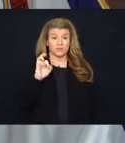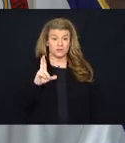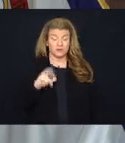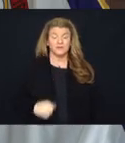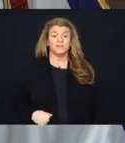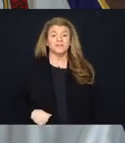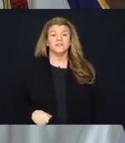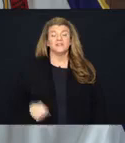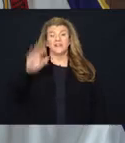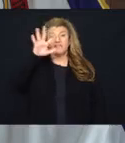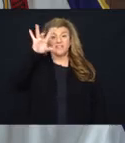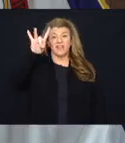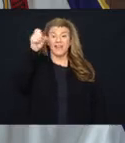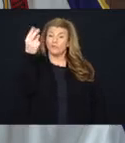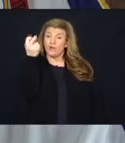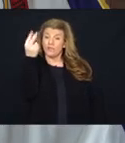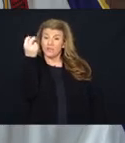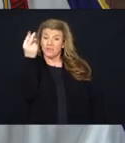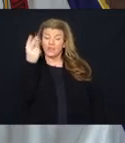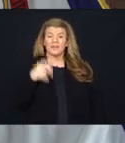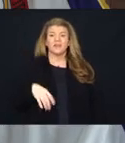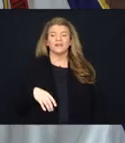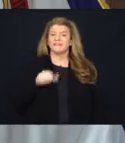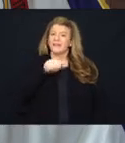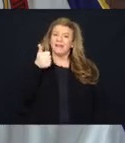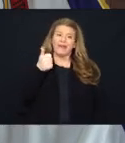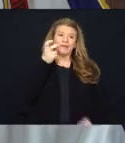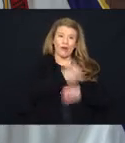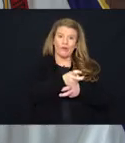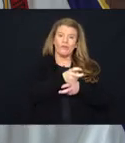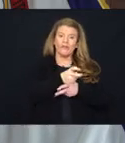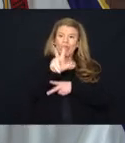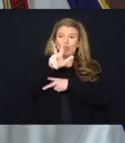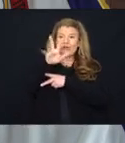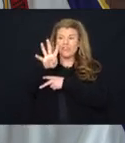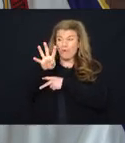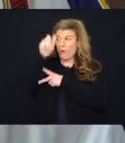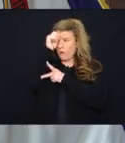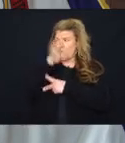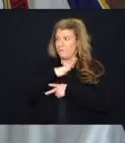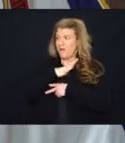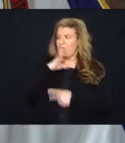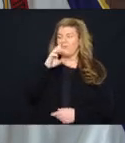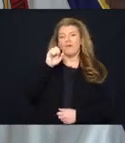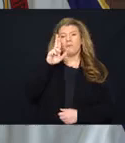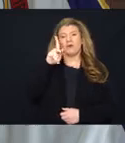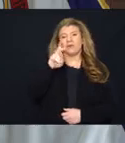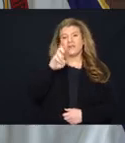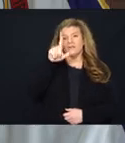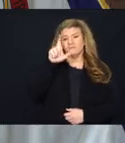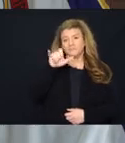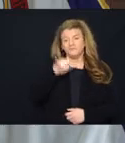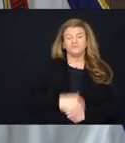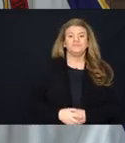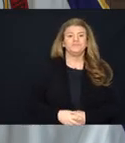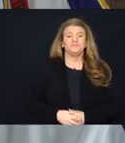The 5,812th death is another tragedy, a 34-year-old male from Berkeley County.